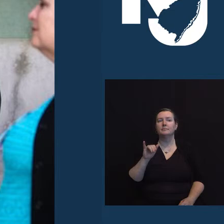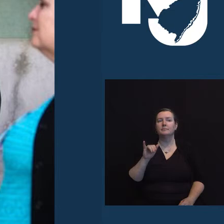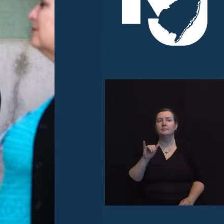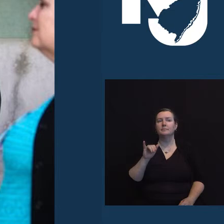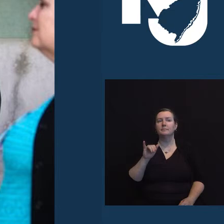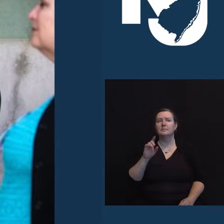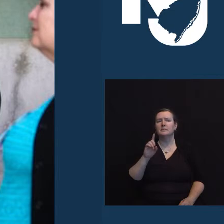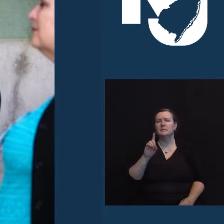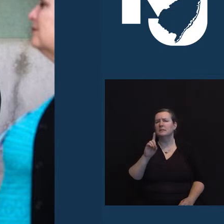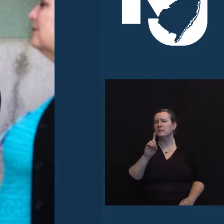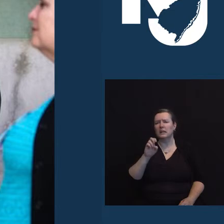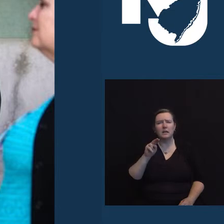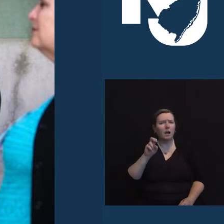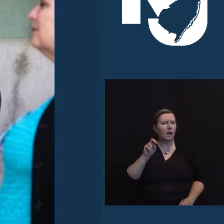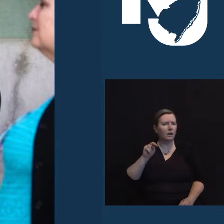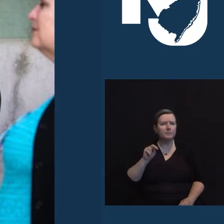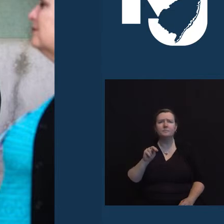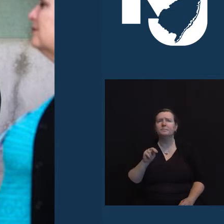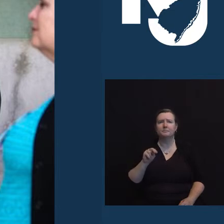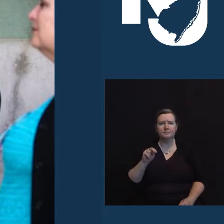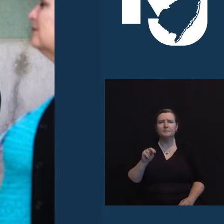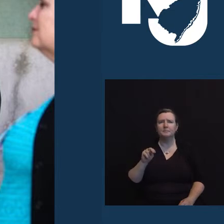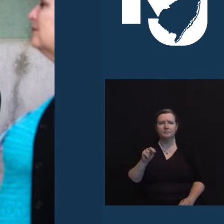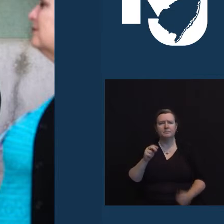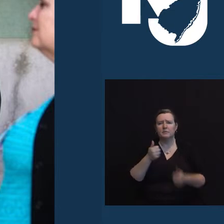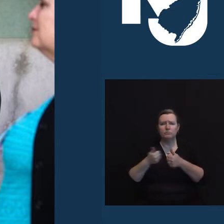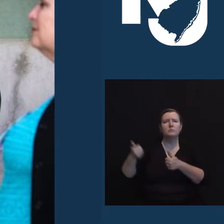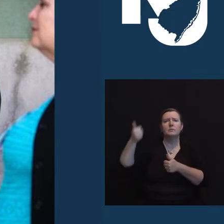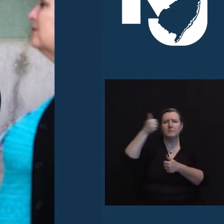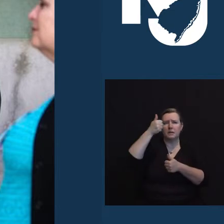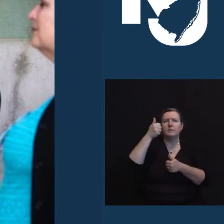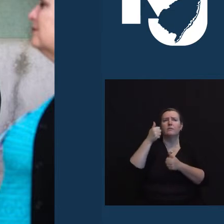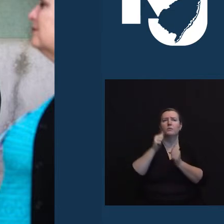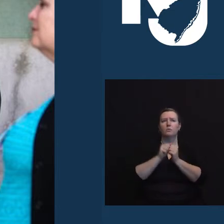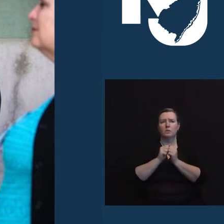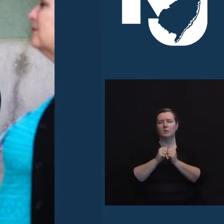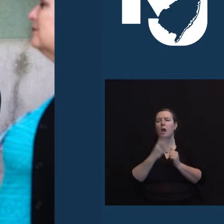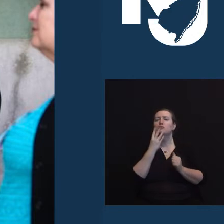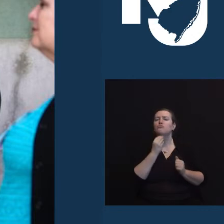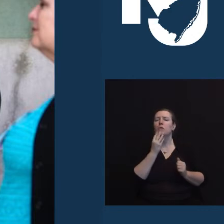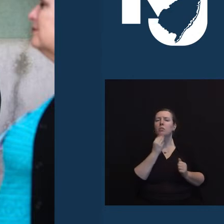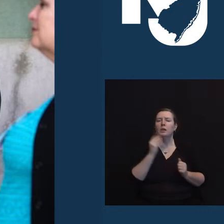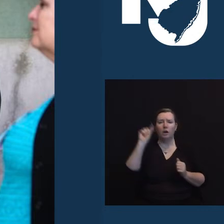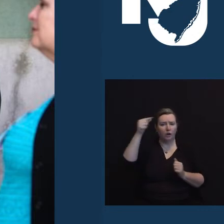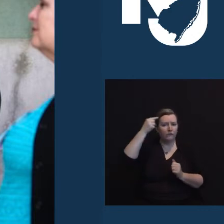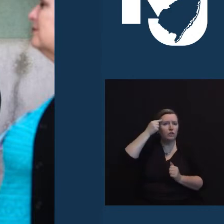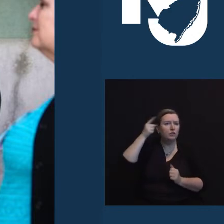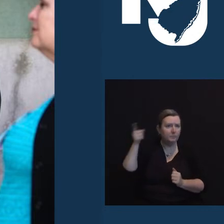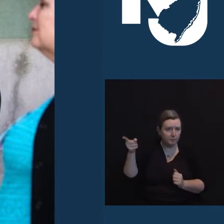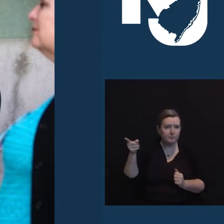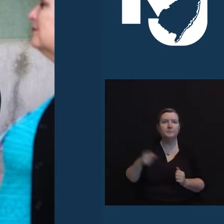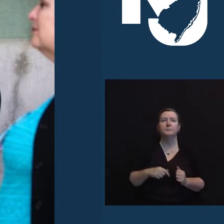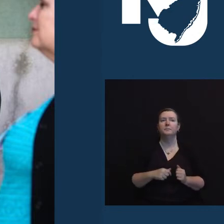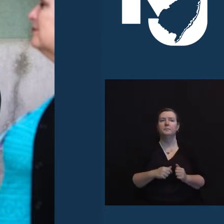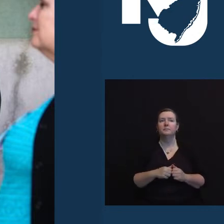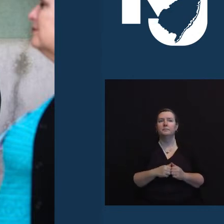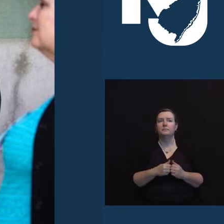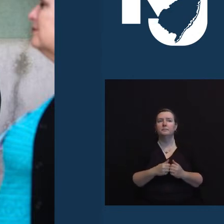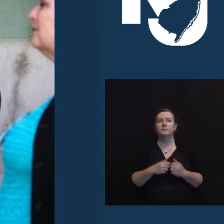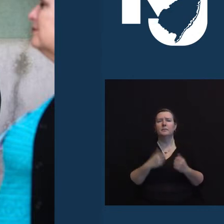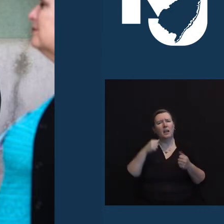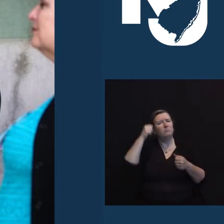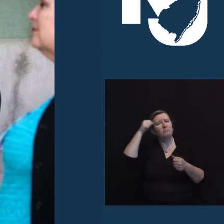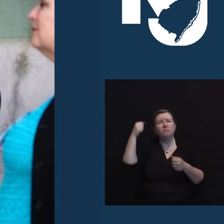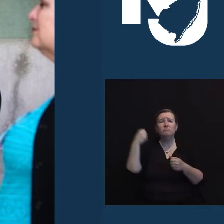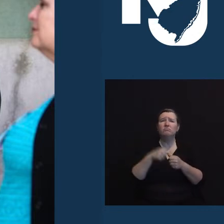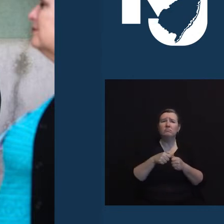minister in the Israeli government with us. Today we join all nations in remembering the 6 million Jews and millions of others